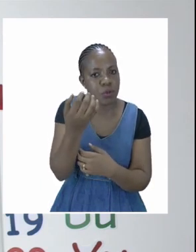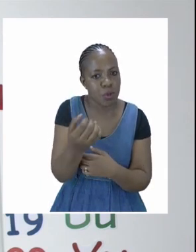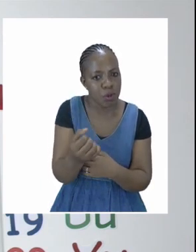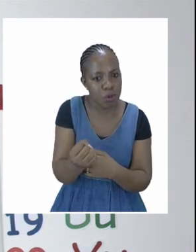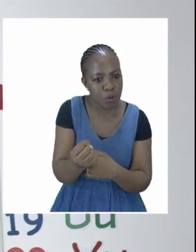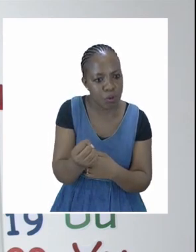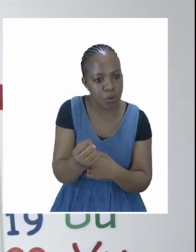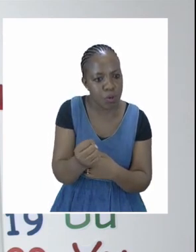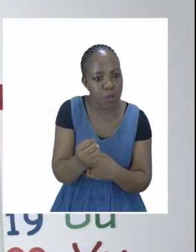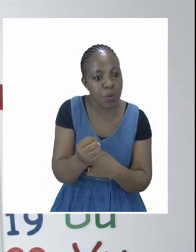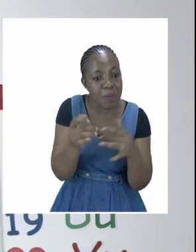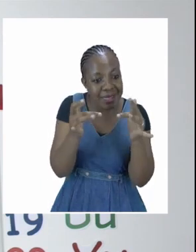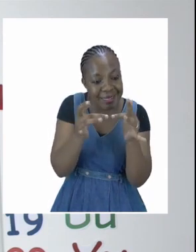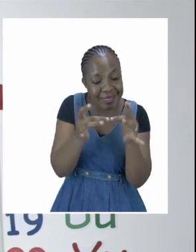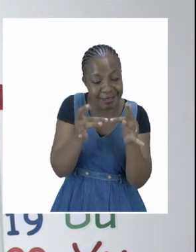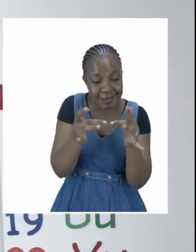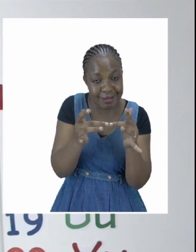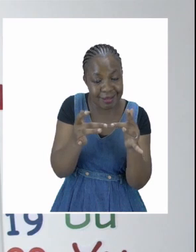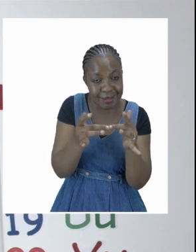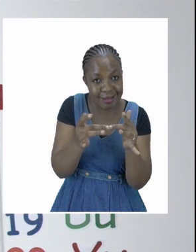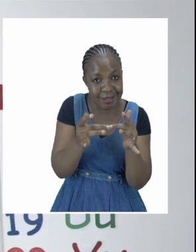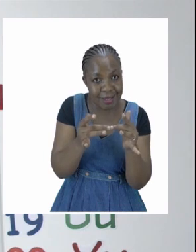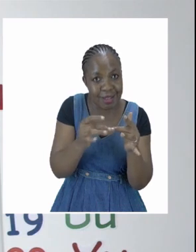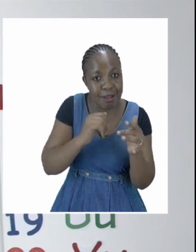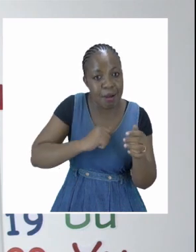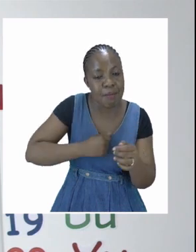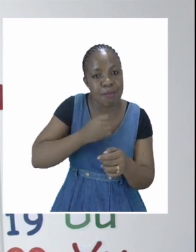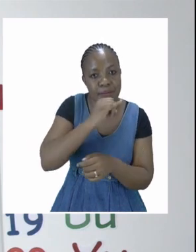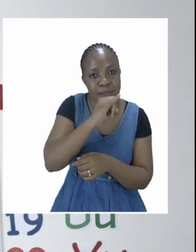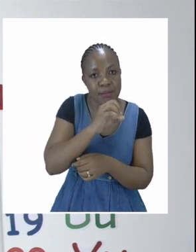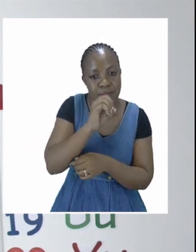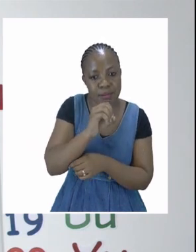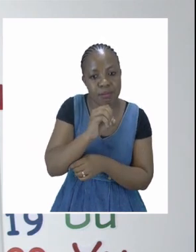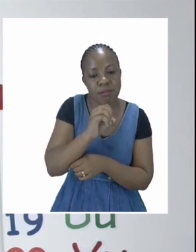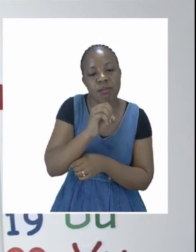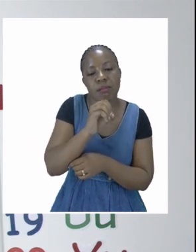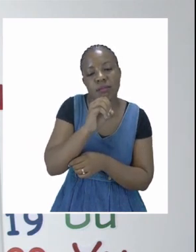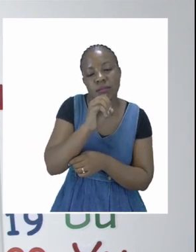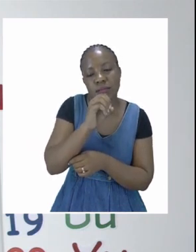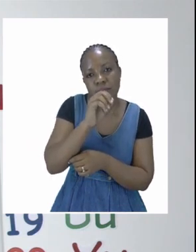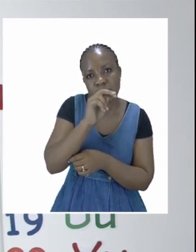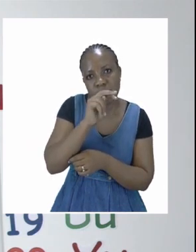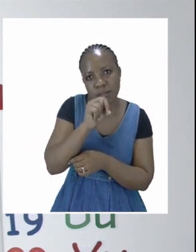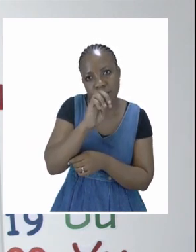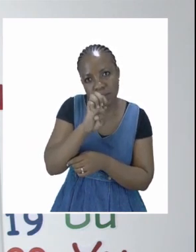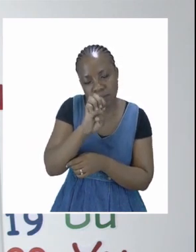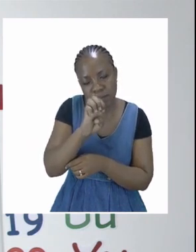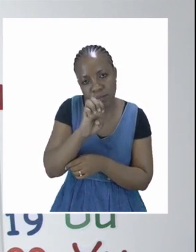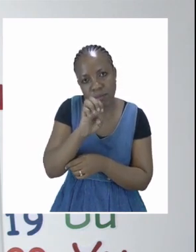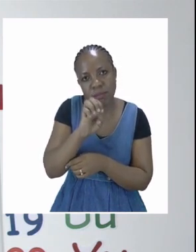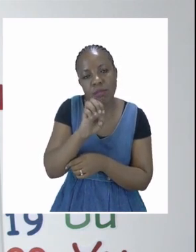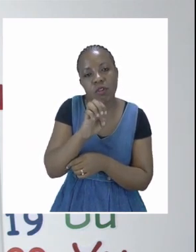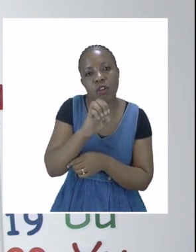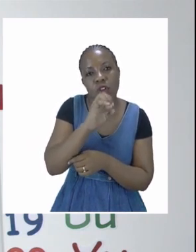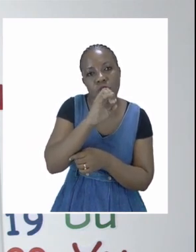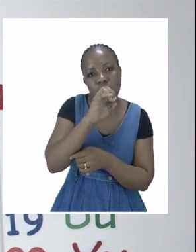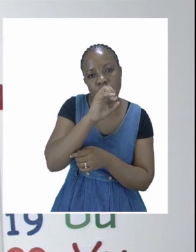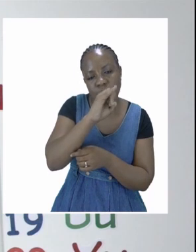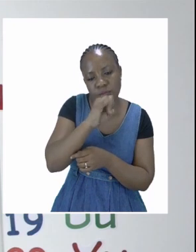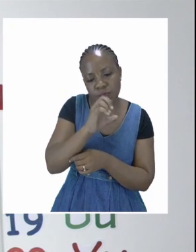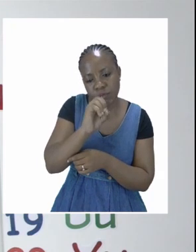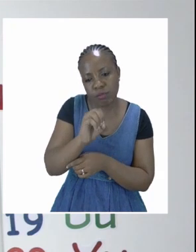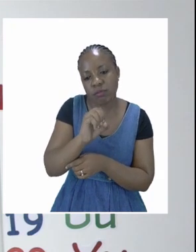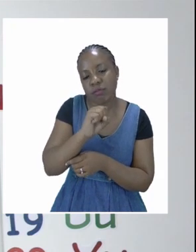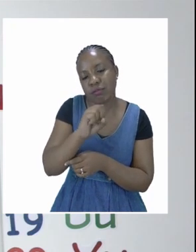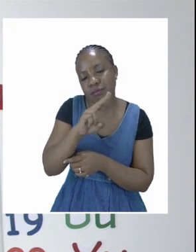our online platforms, MyZone and Zoshi Facebook pages, and in addition,